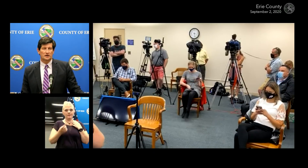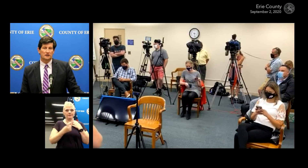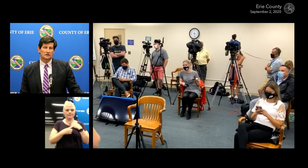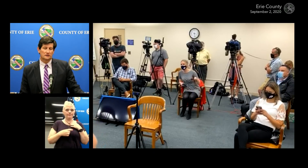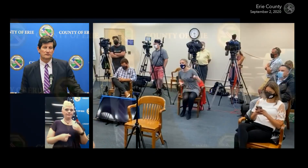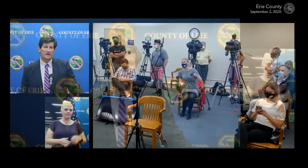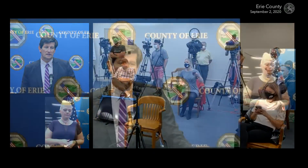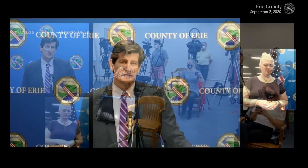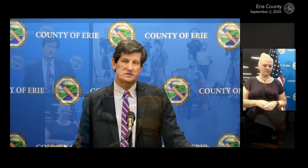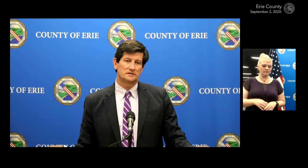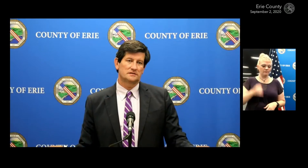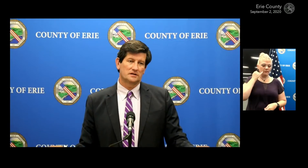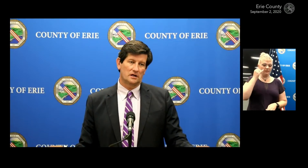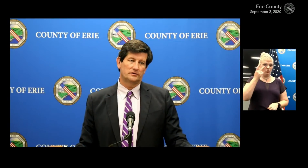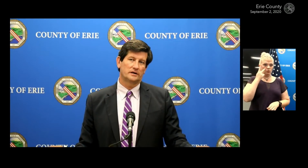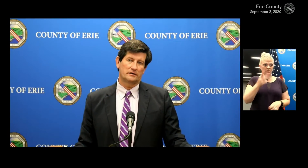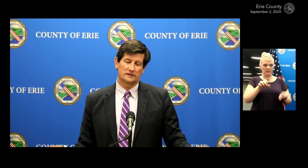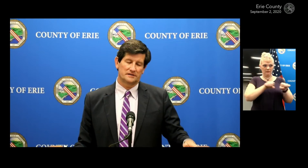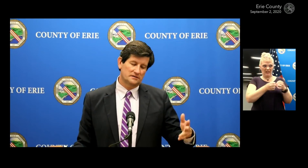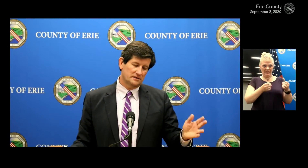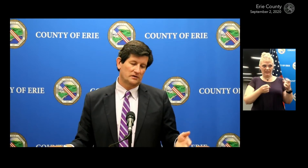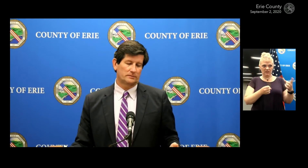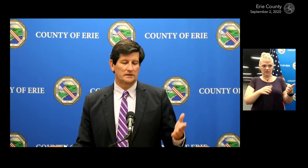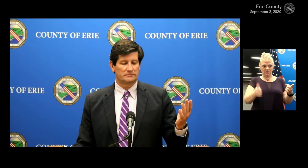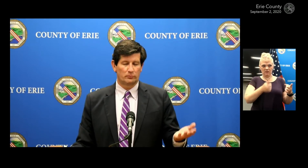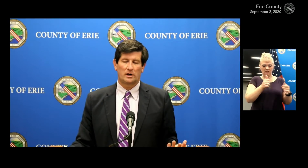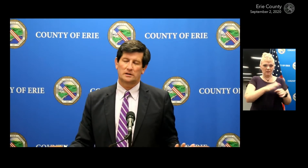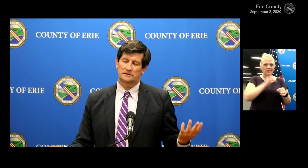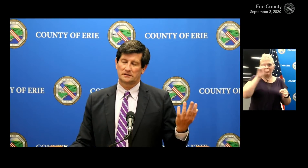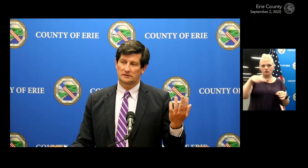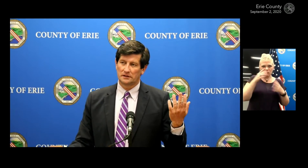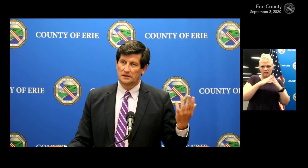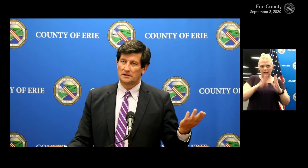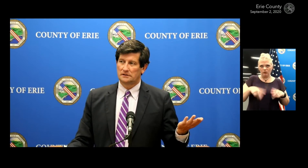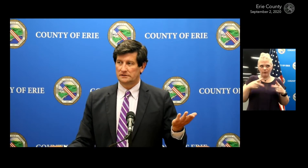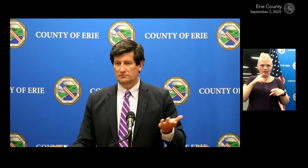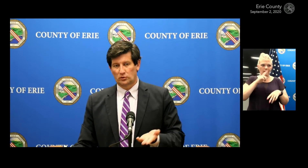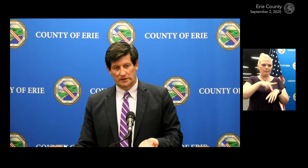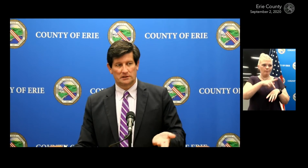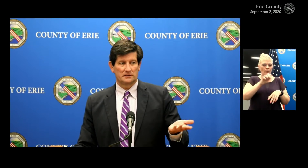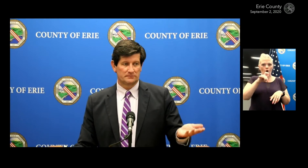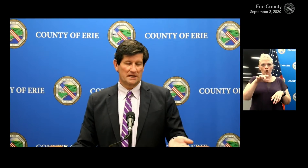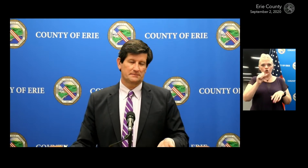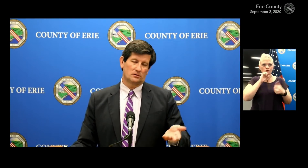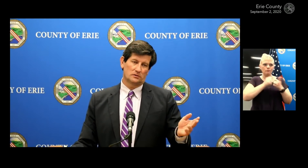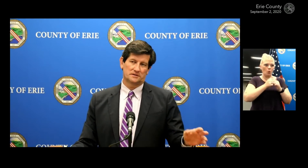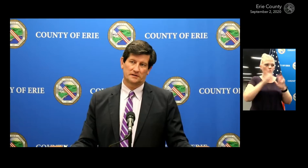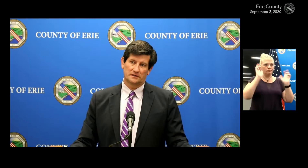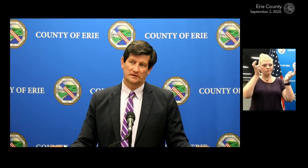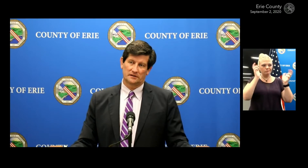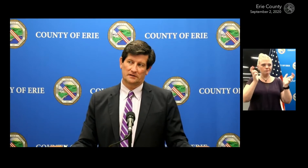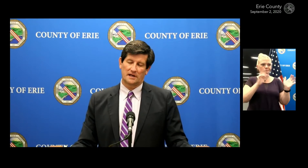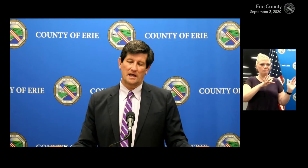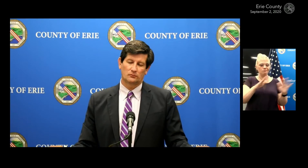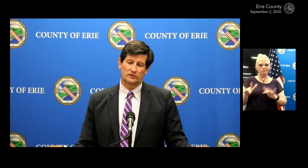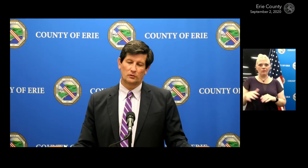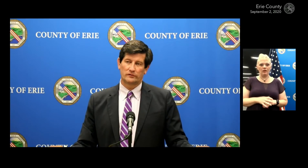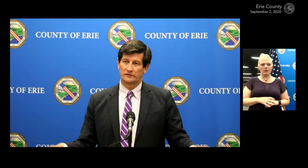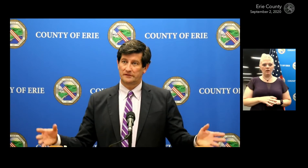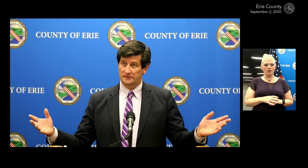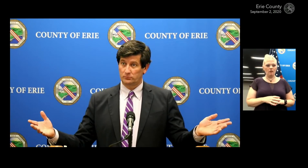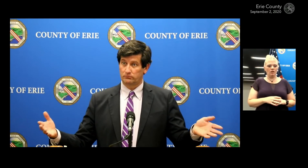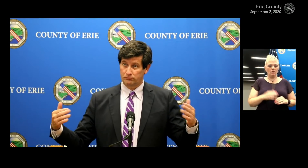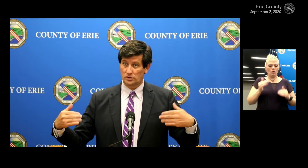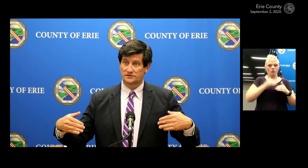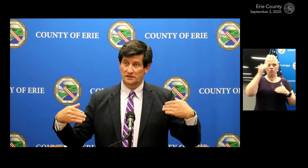see violations in other areas, not just house parties, but parks and sporting areas, basketball courts, and the kind where they're over